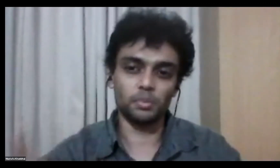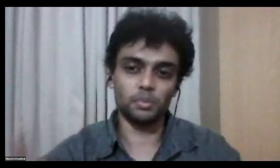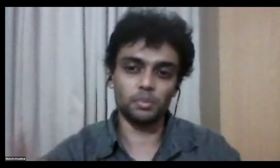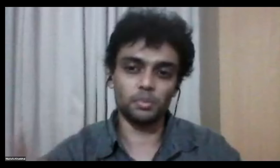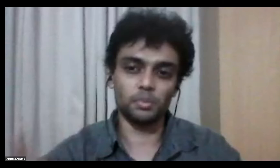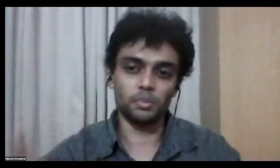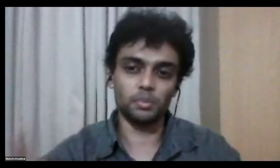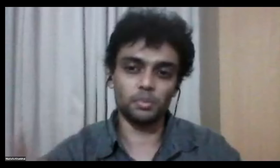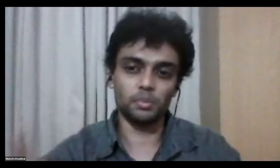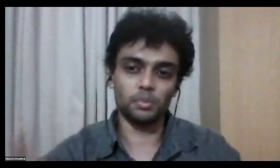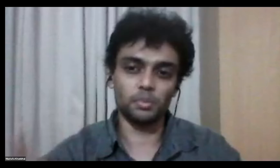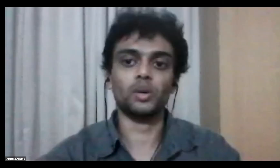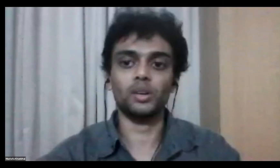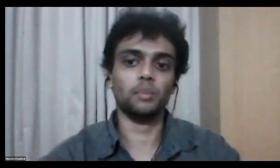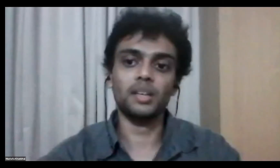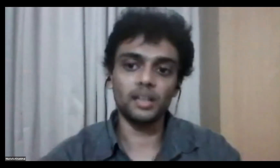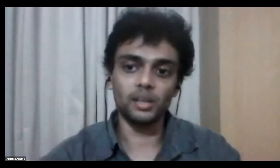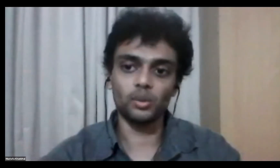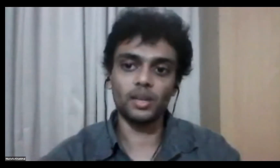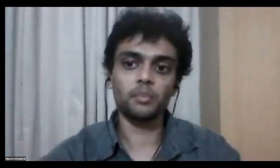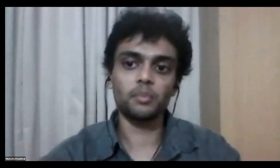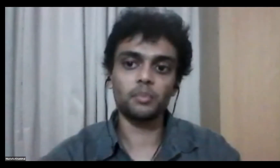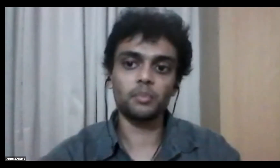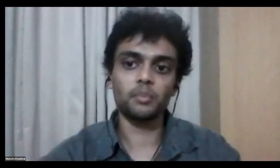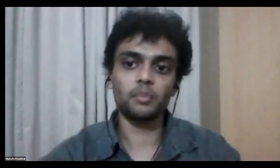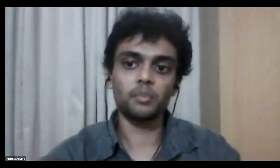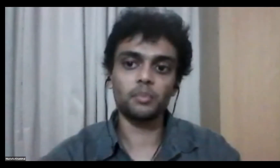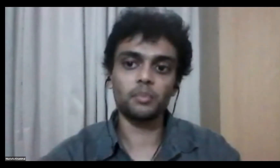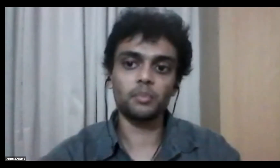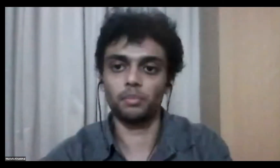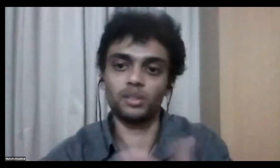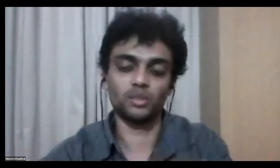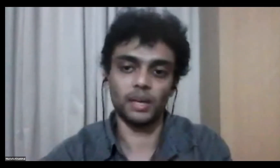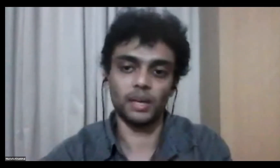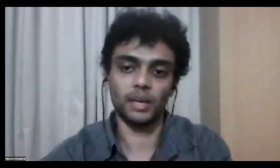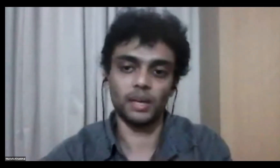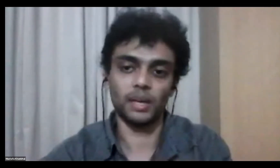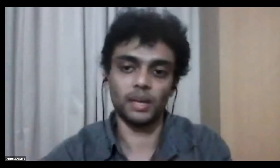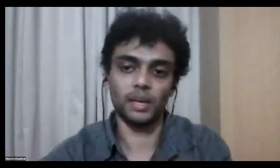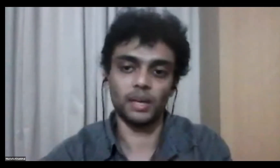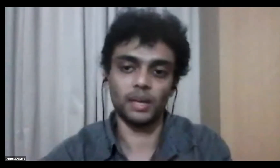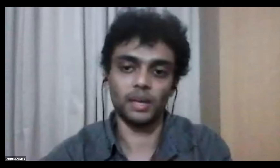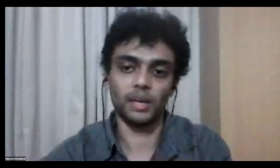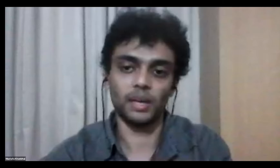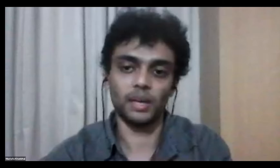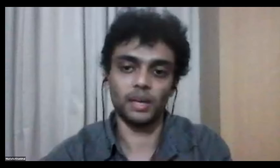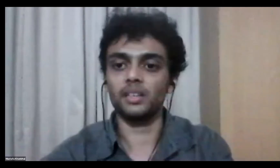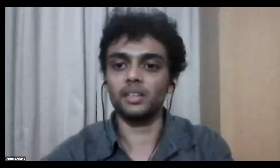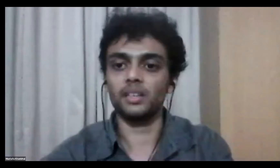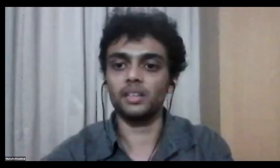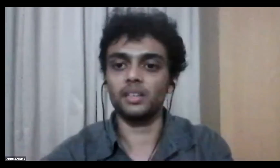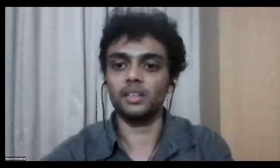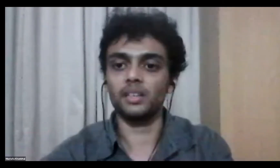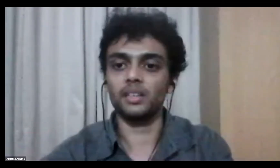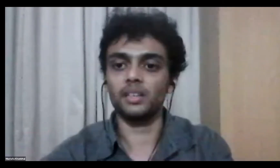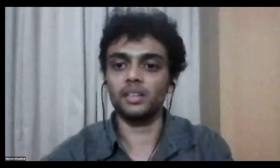problem, so that wasn't, we couldn't immediately do that, but we would send her a few pictures of paintings, and we would ask like, are